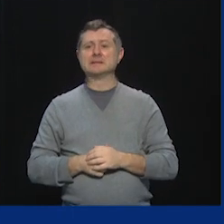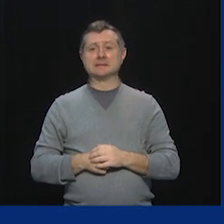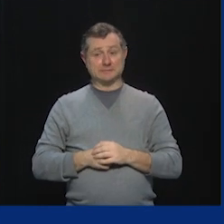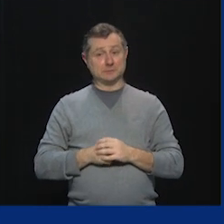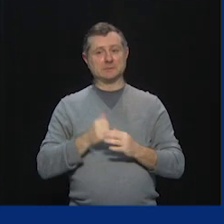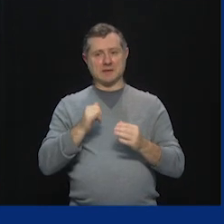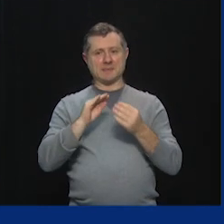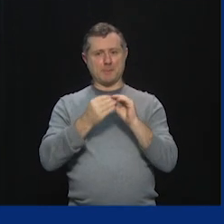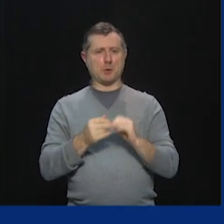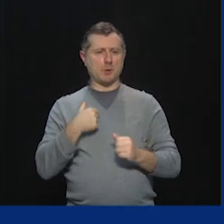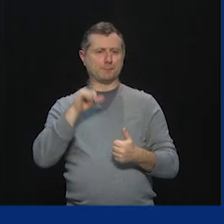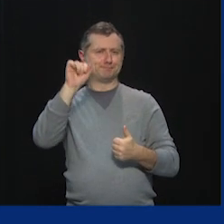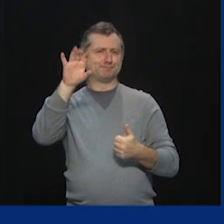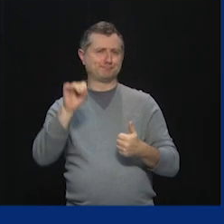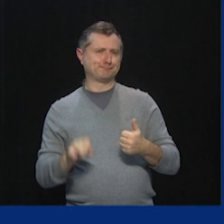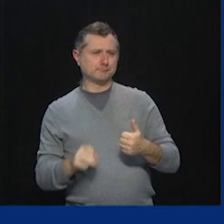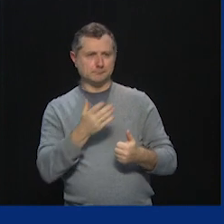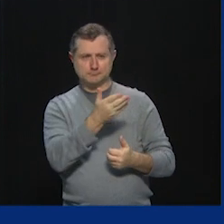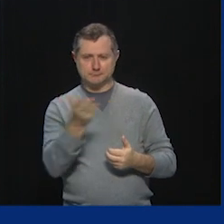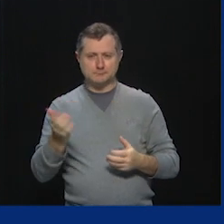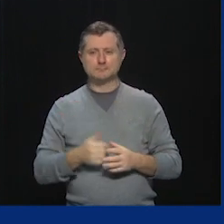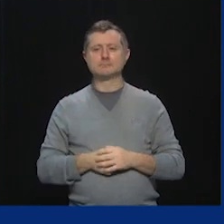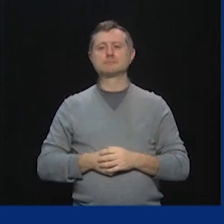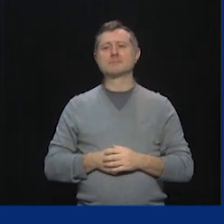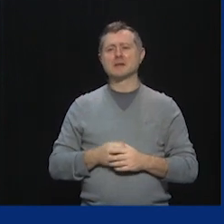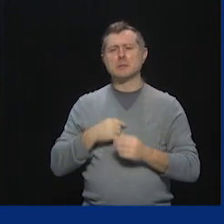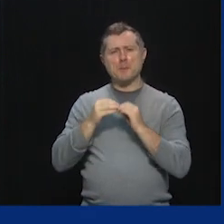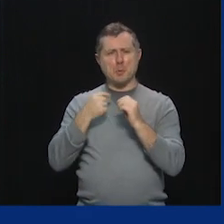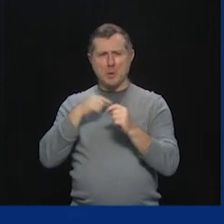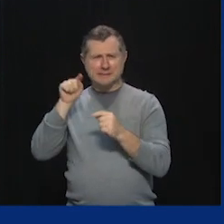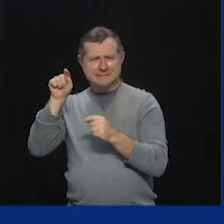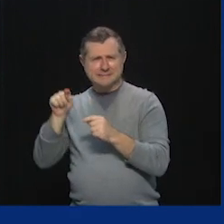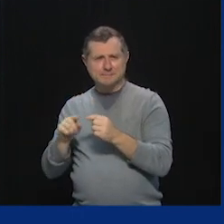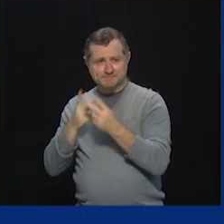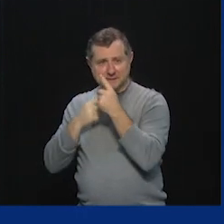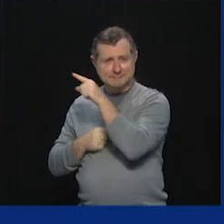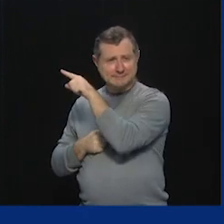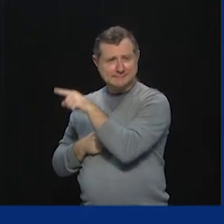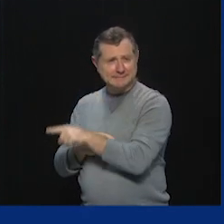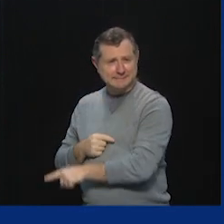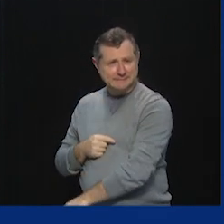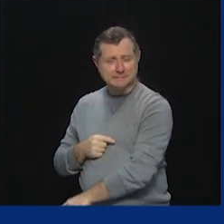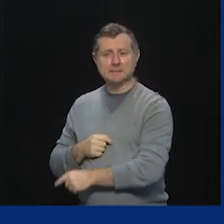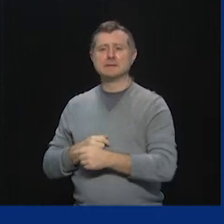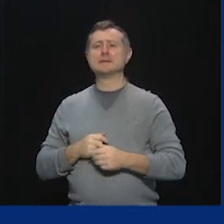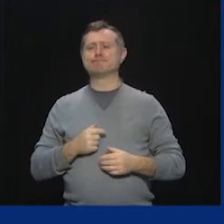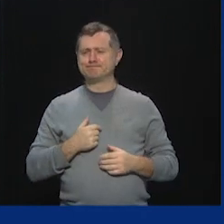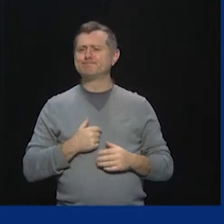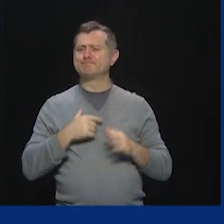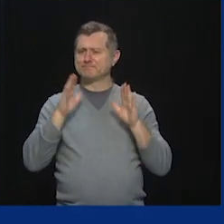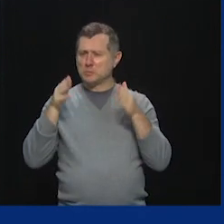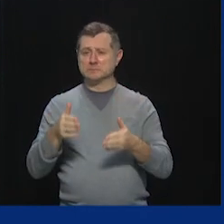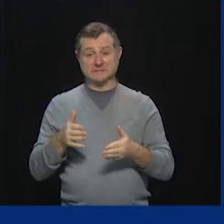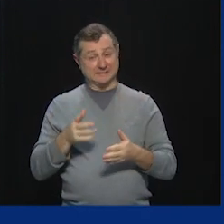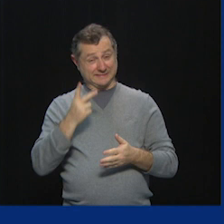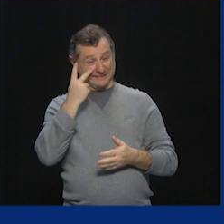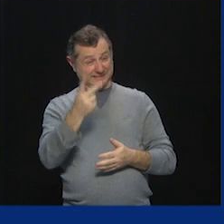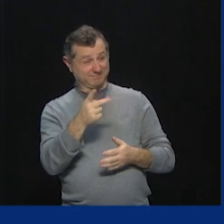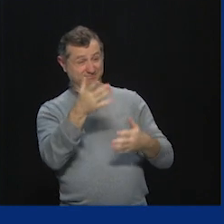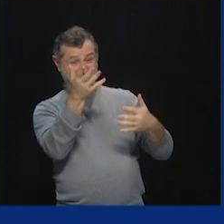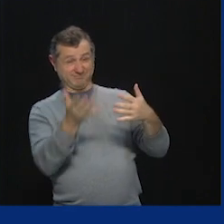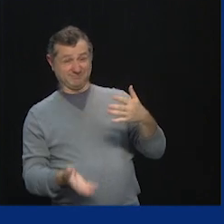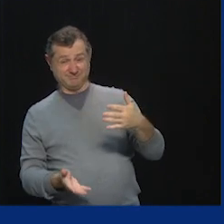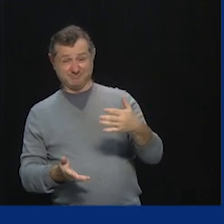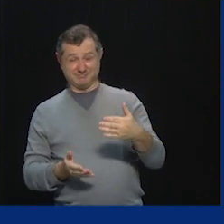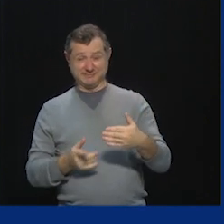numbers. It's all about the numbers, my friends. We're watching the numbers like a hawk, and just wanted to let you see by region, the numbers are starting to creep